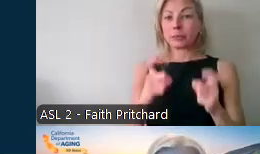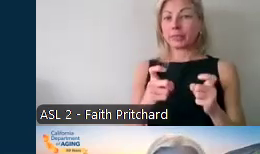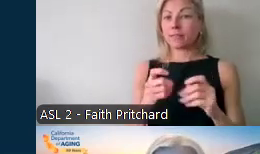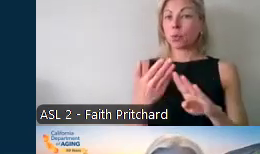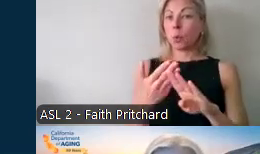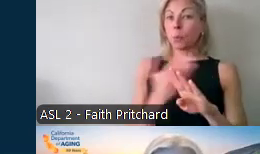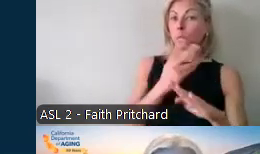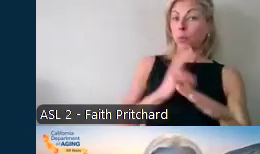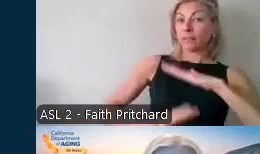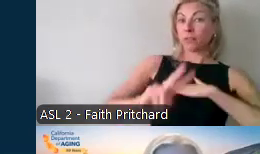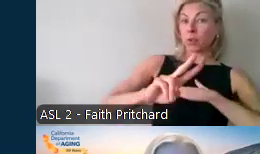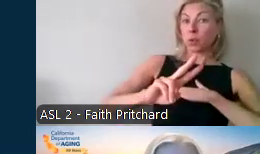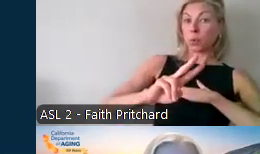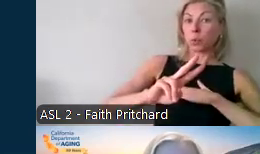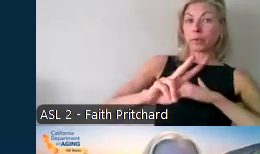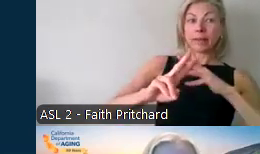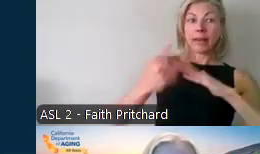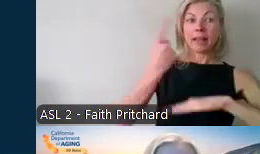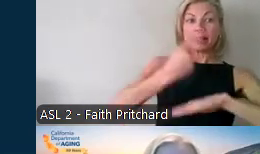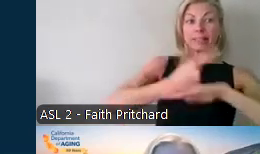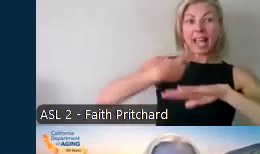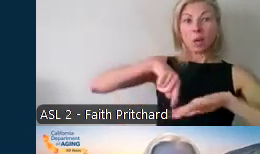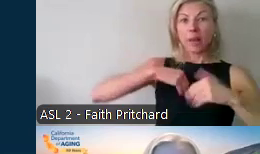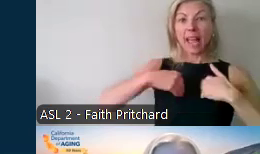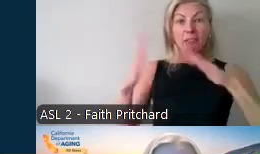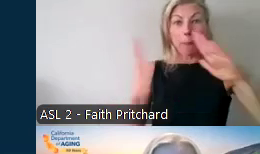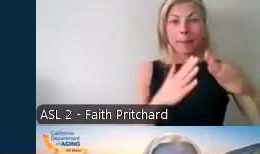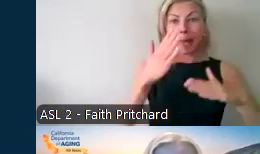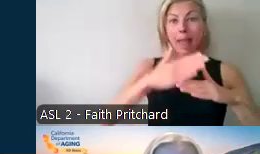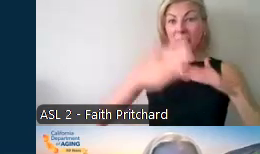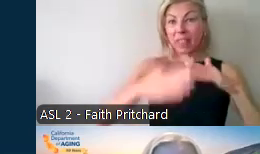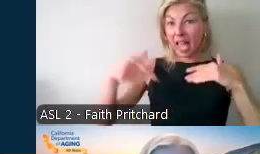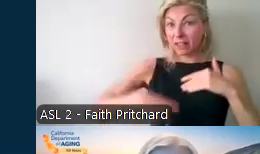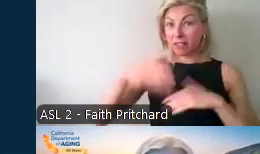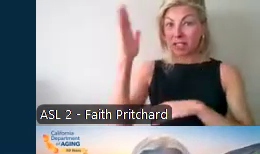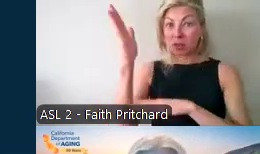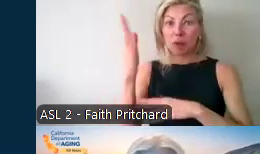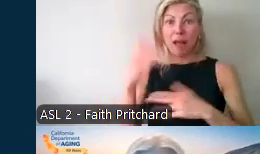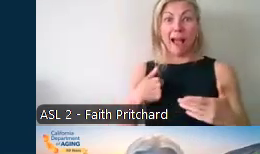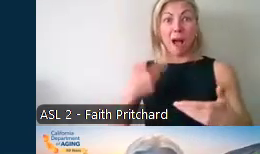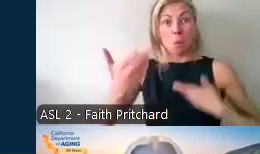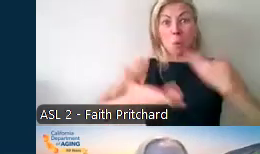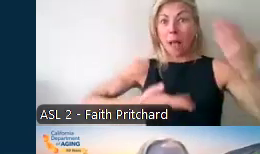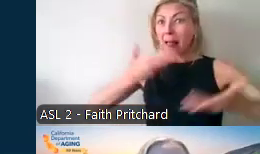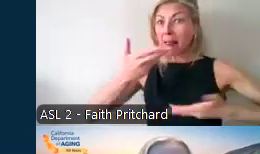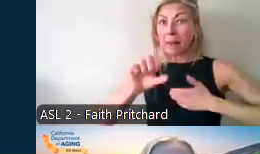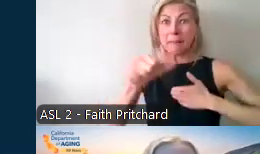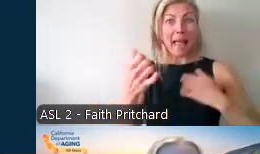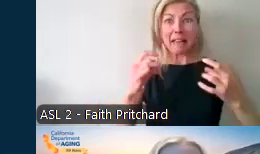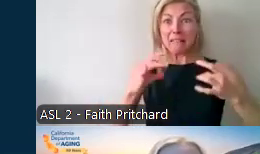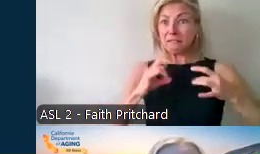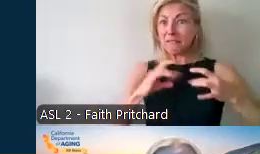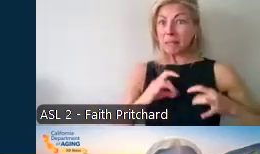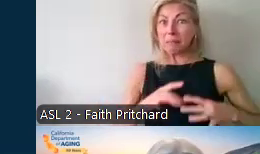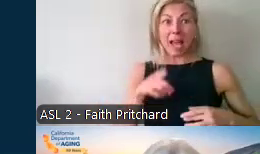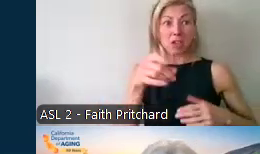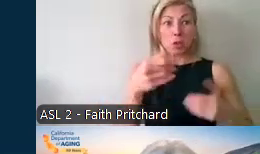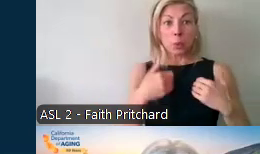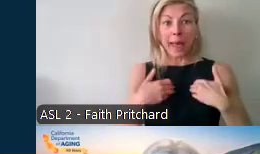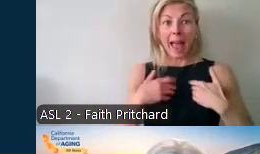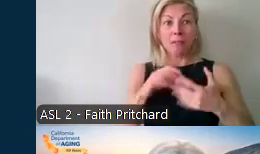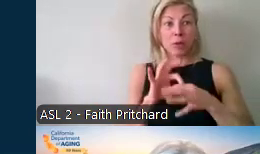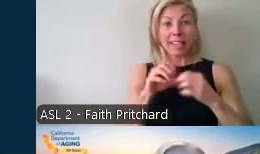day that we have planned. And then again, at the end of the segment, I do welcome any feedback that you might have with regards to this